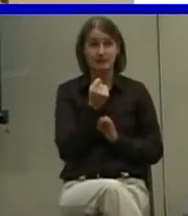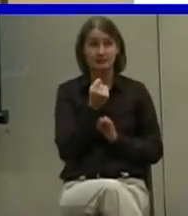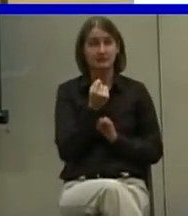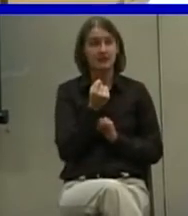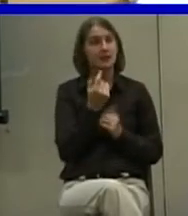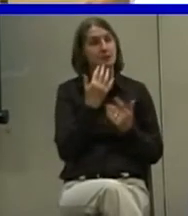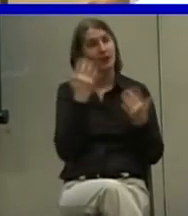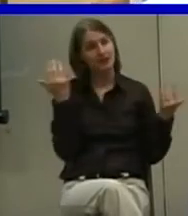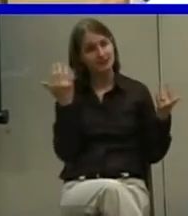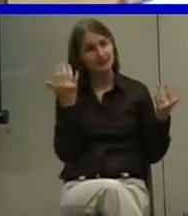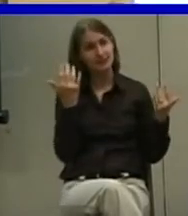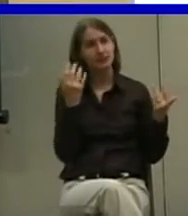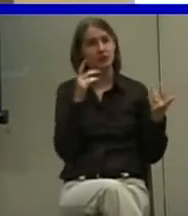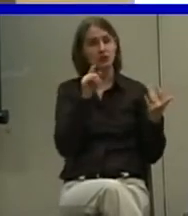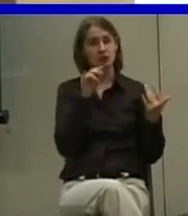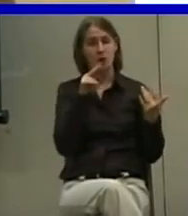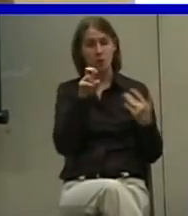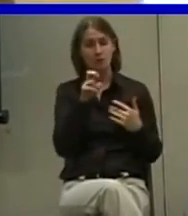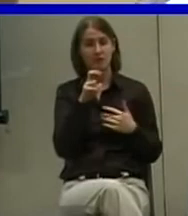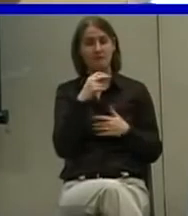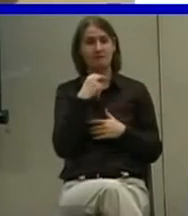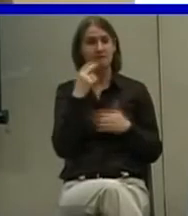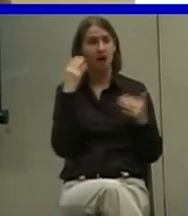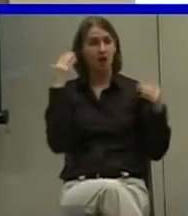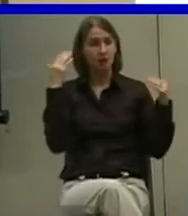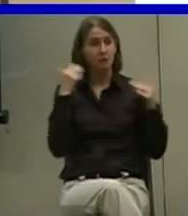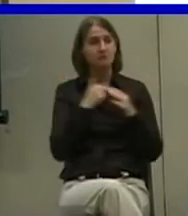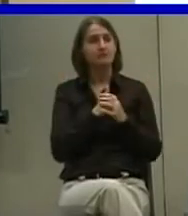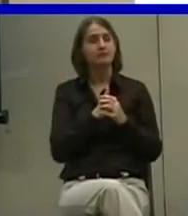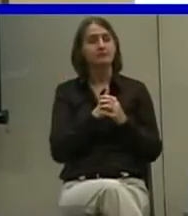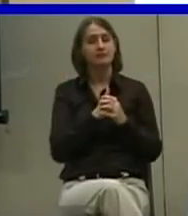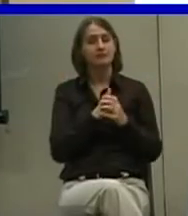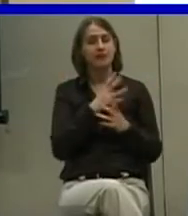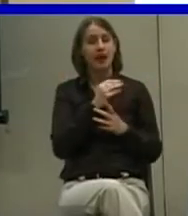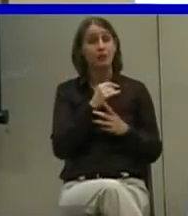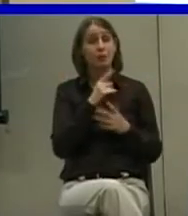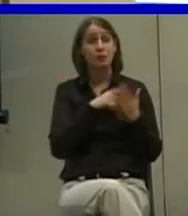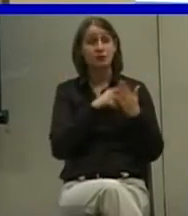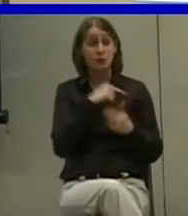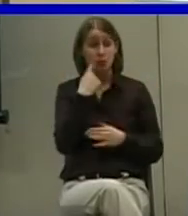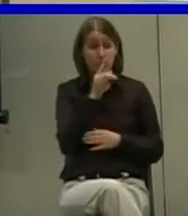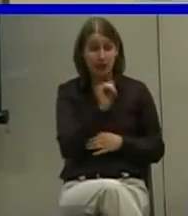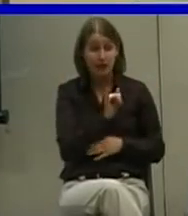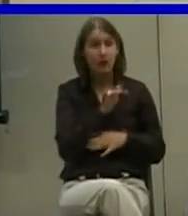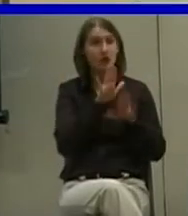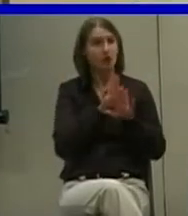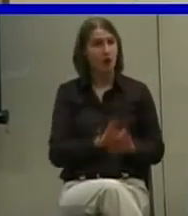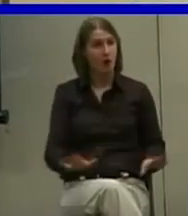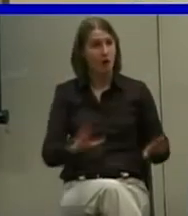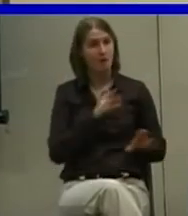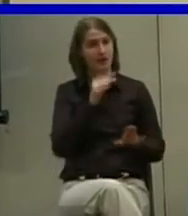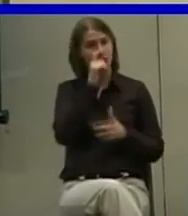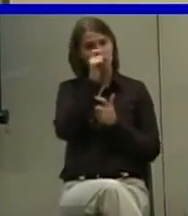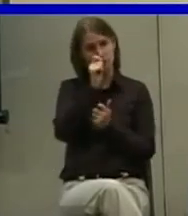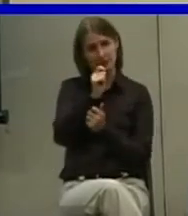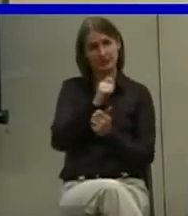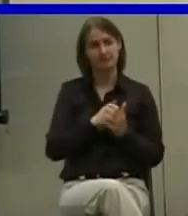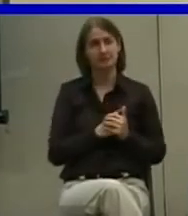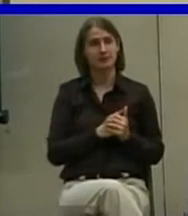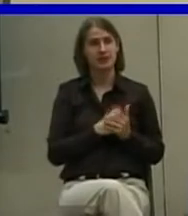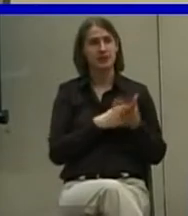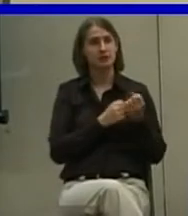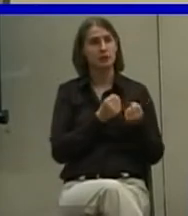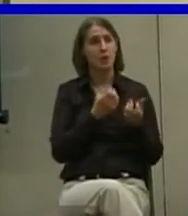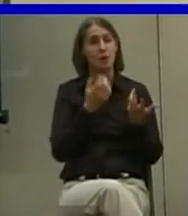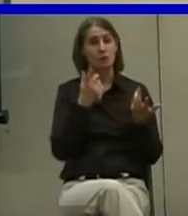pleasant tone and volume, and it's what you look like, calm and interested. So you'd have to think out for the kids in